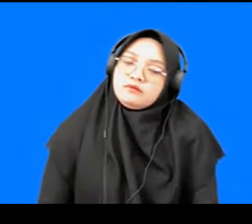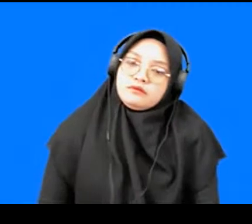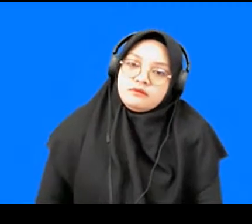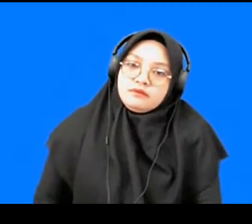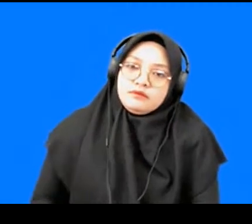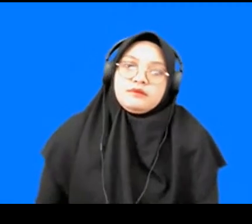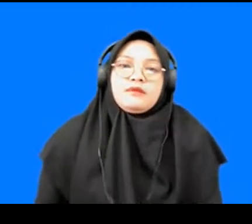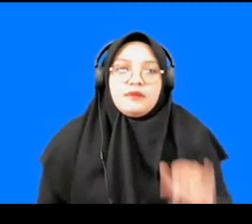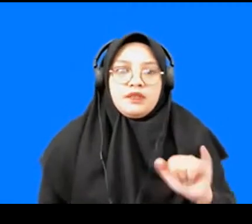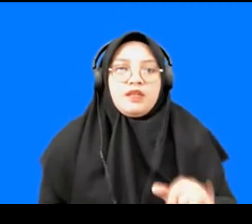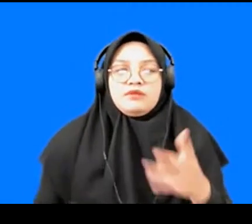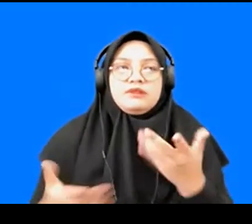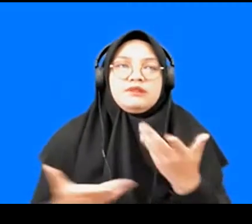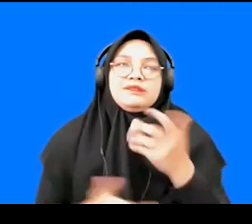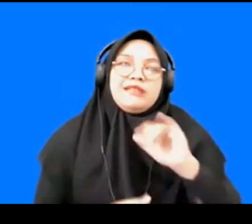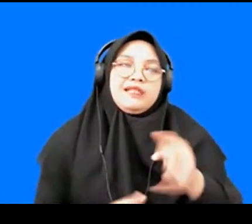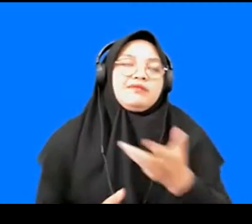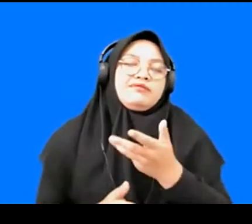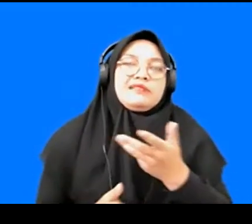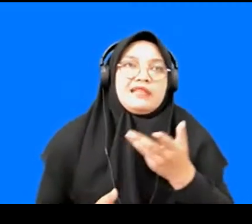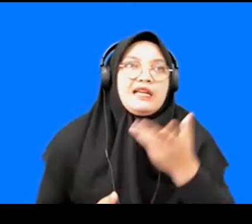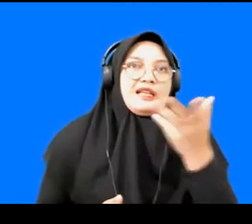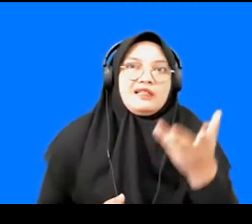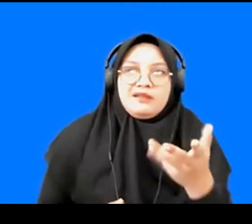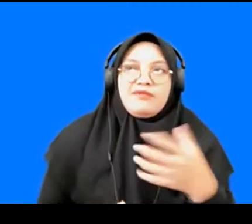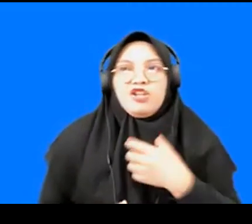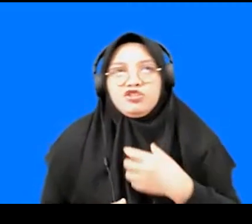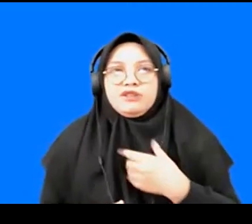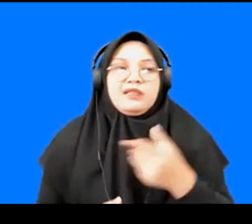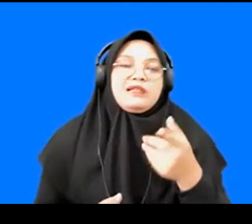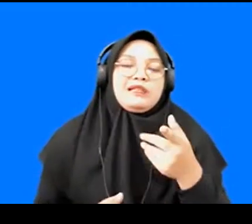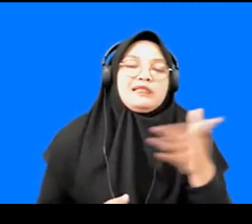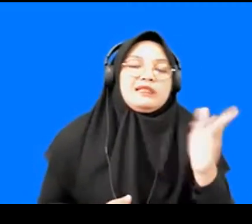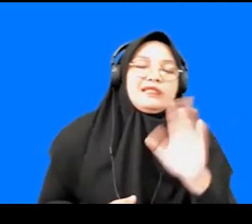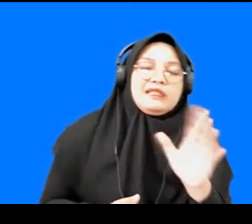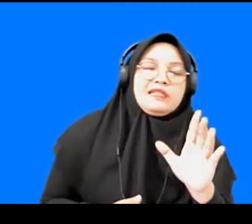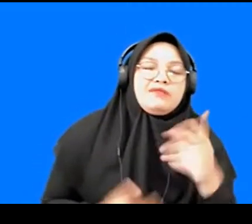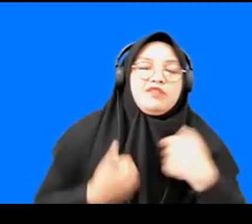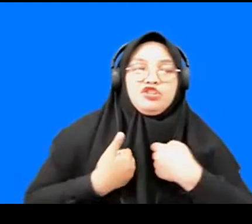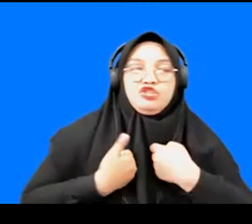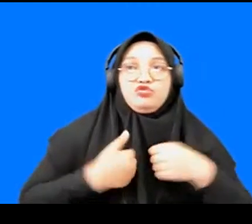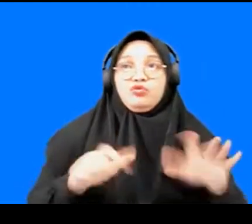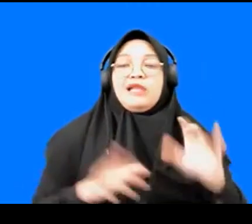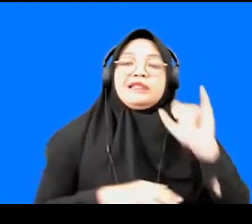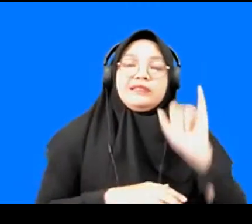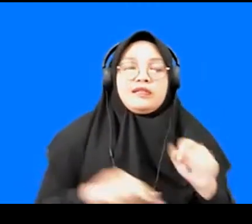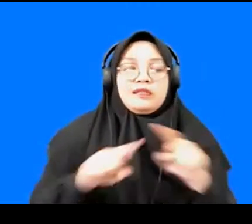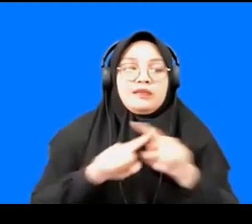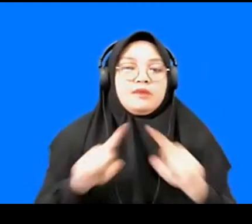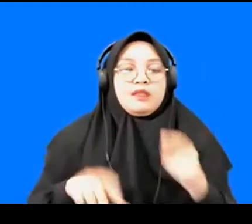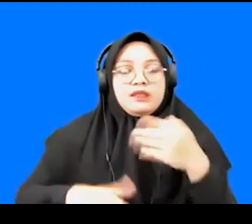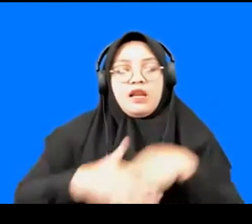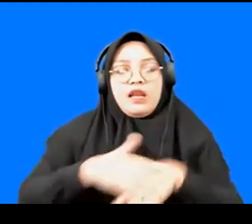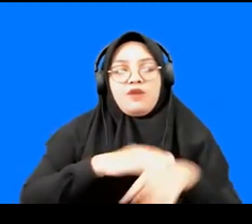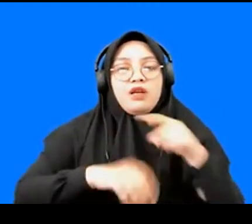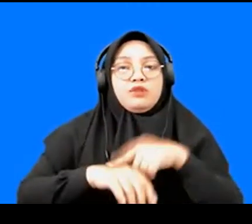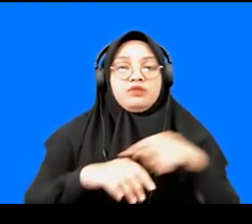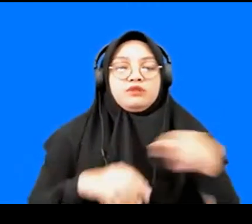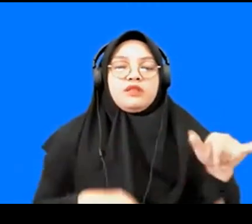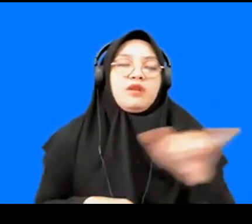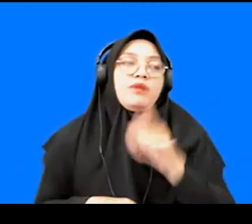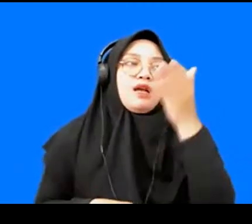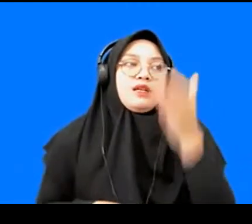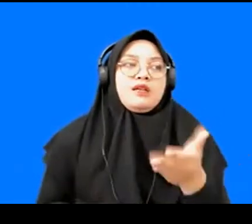Yeah, you're not selling it. So it's a non-taxable event. In the meantime, you become very extremely rich. But it's only on the